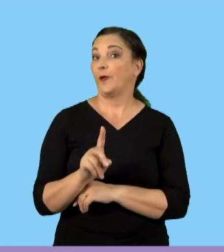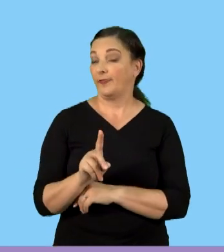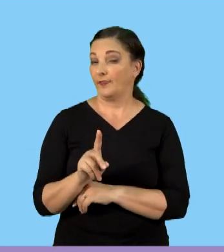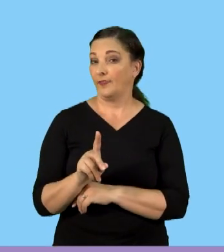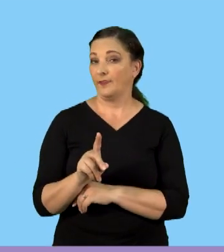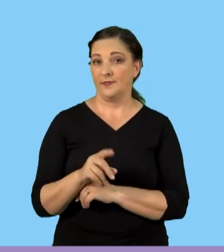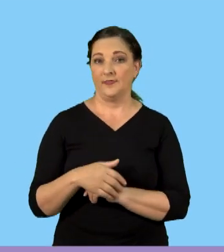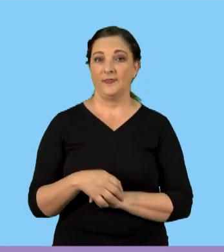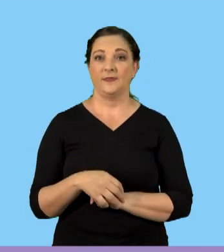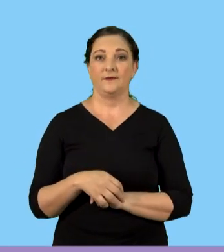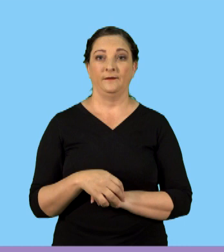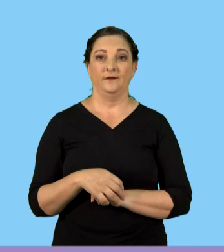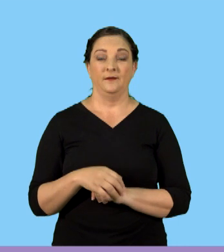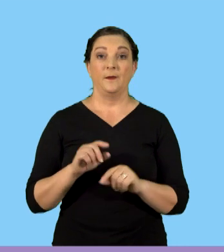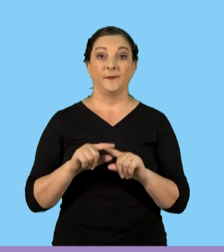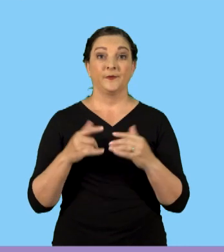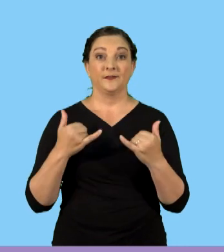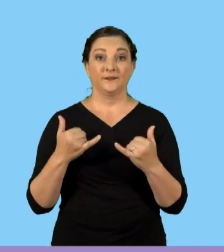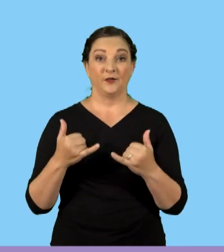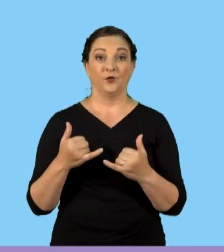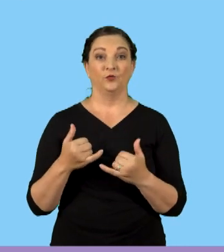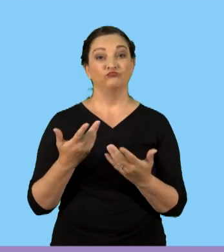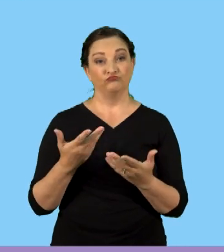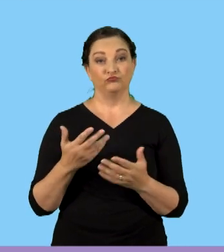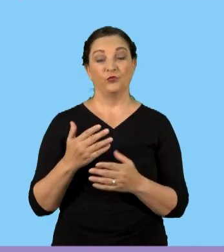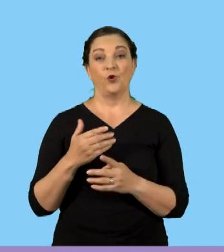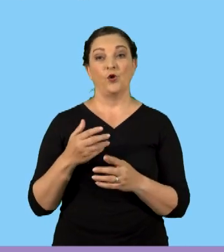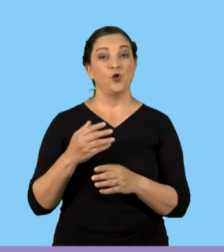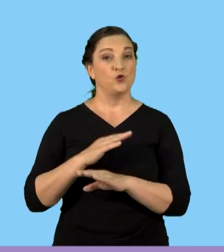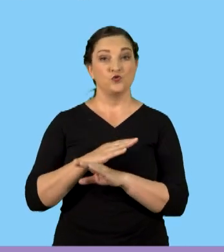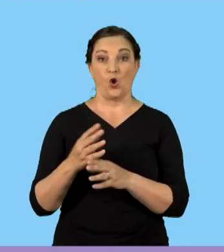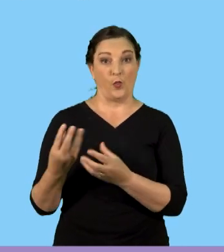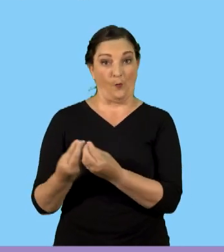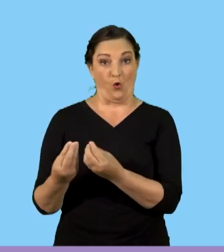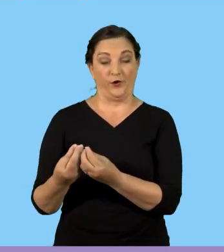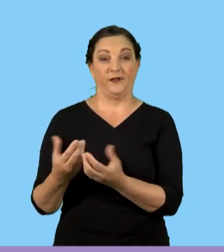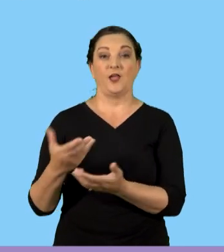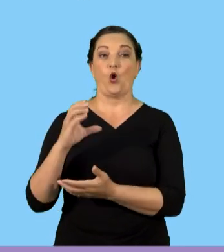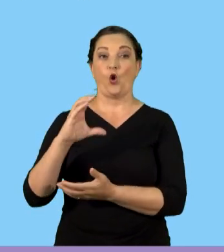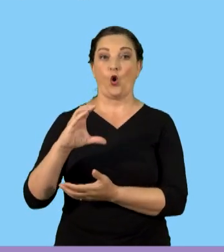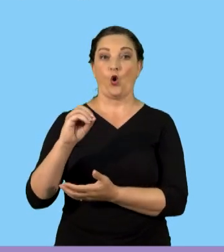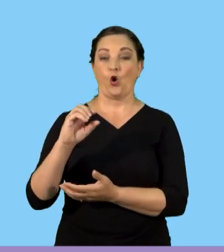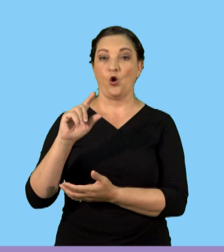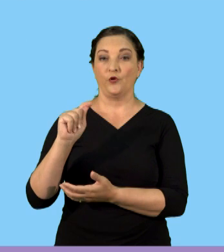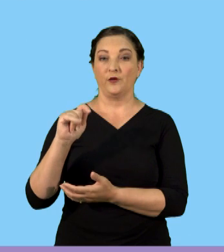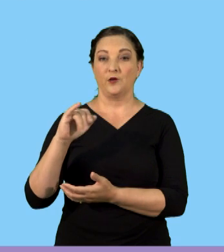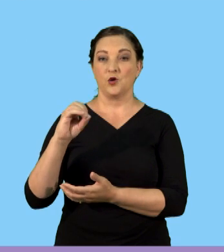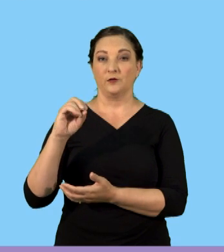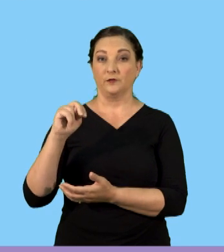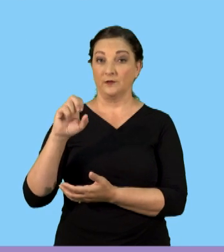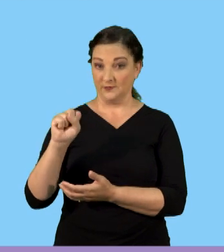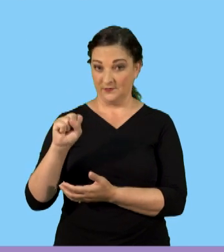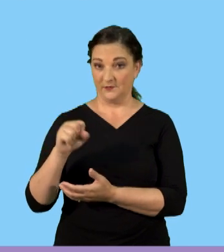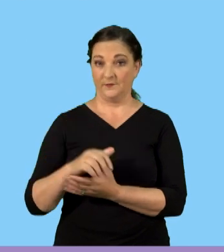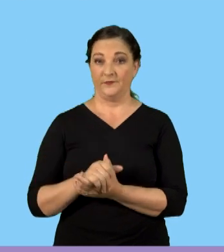quotient, not the product, but the quotient. So let's look at how that is going to work. Again,